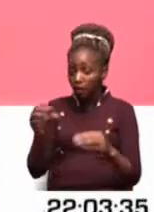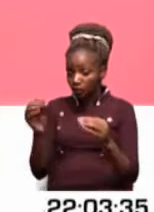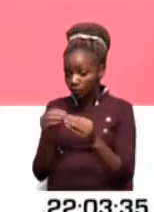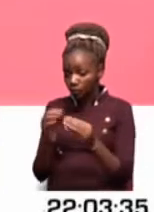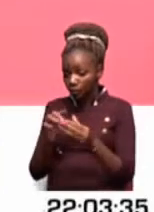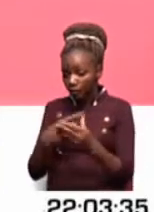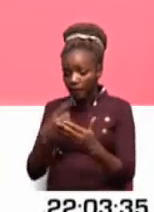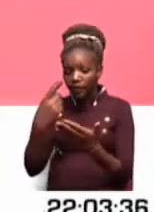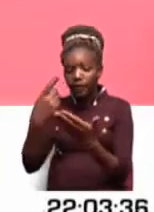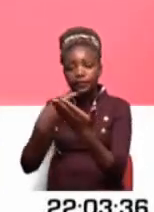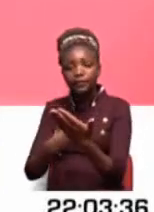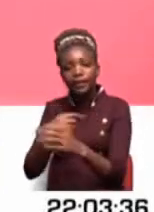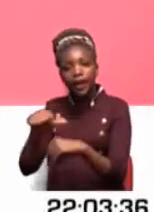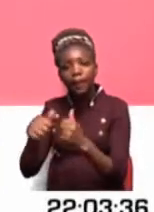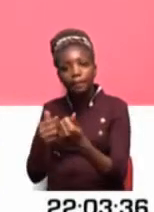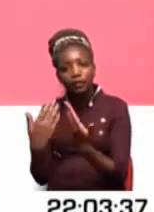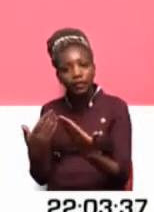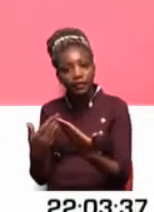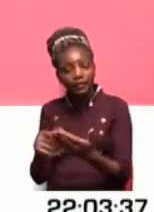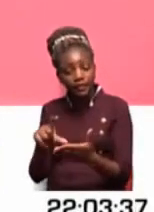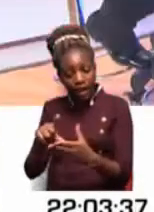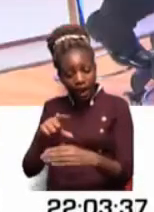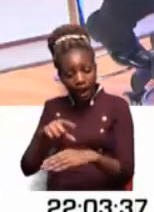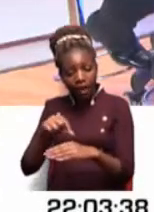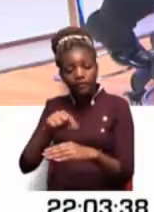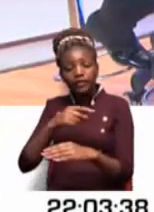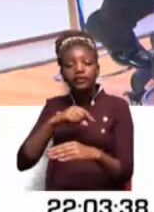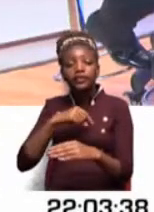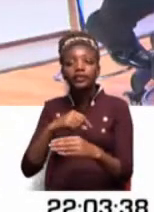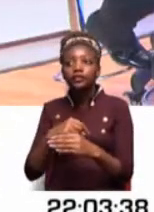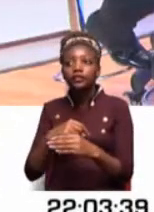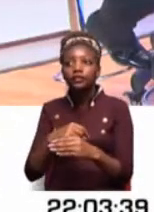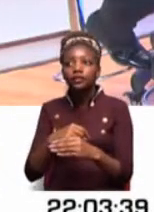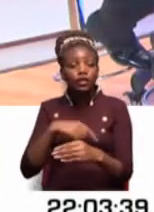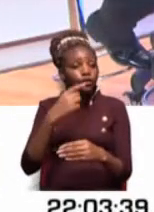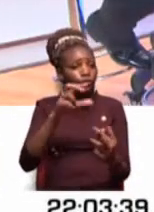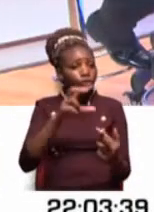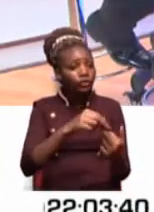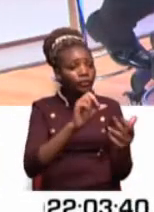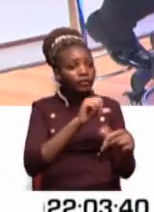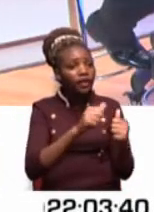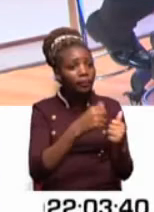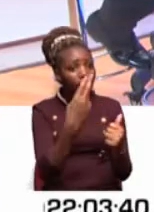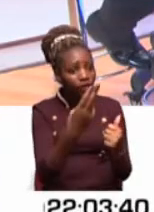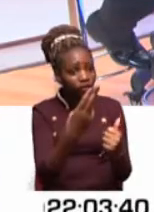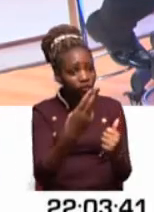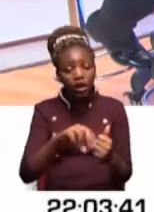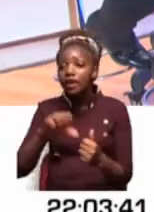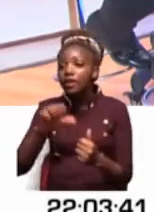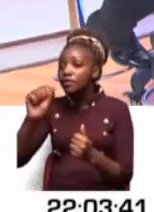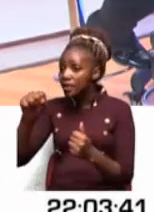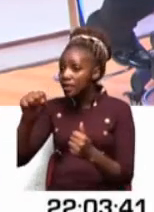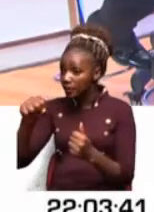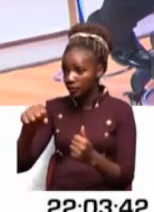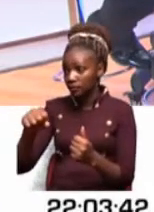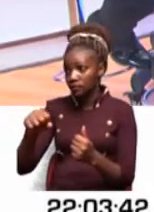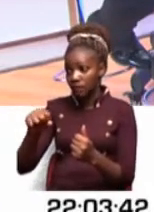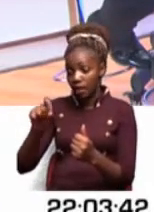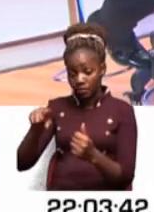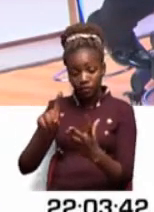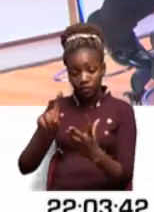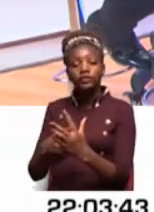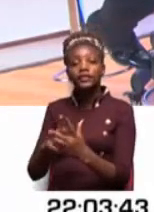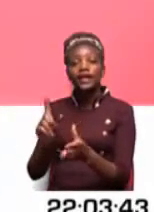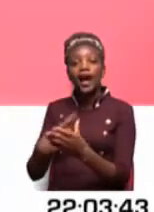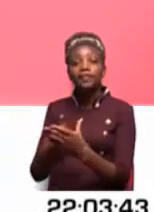things that ail us. And you are specific of the two. And I'm specific of the two because that's where it started. That was the genesis. And then, of course, it trickled down